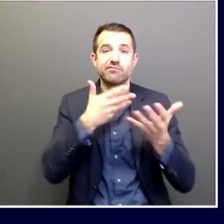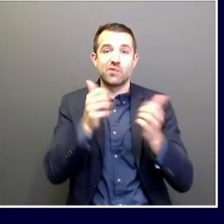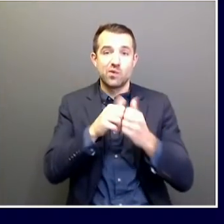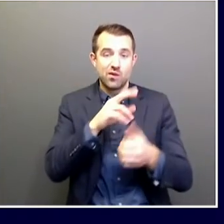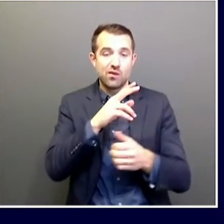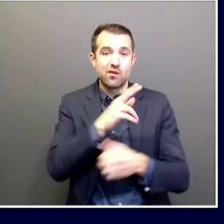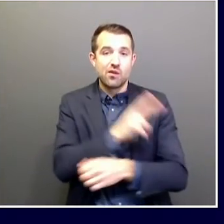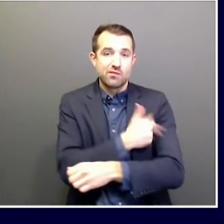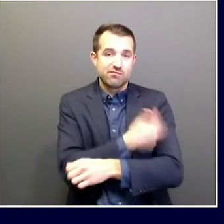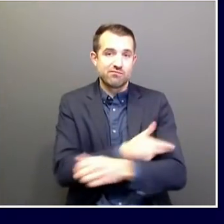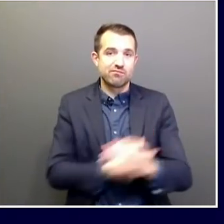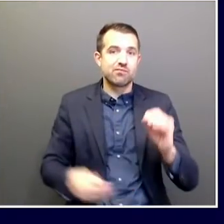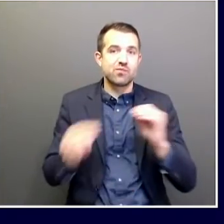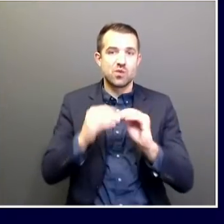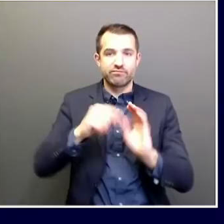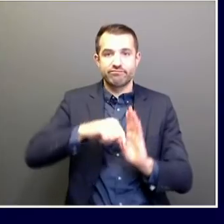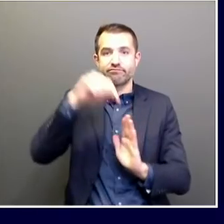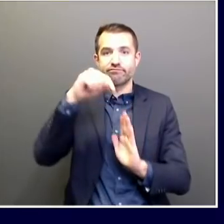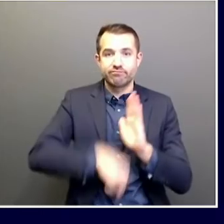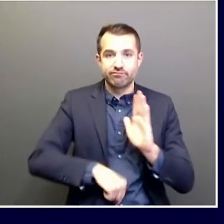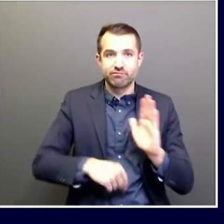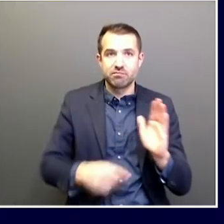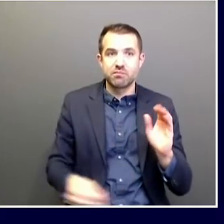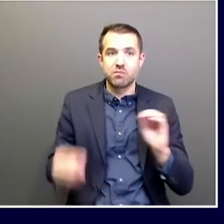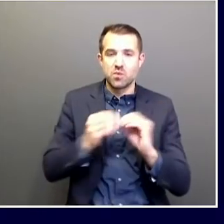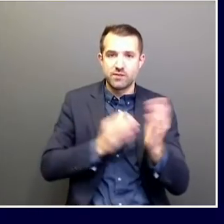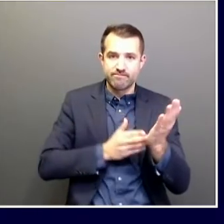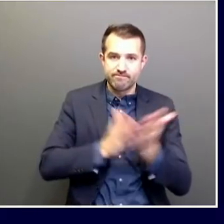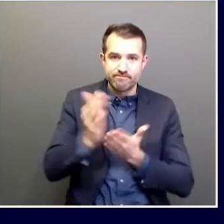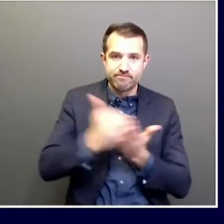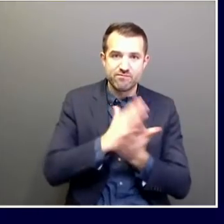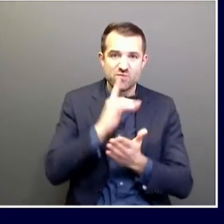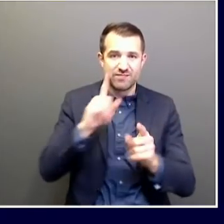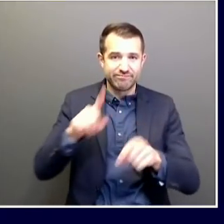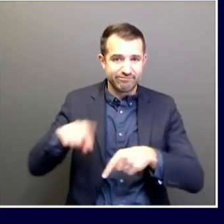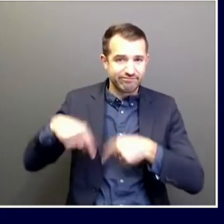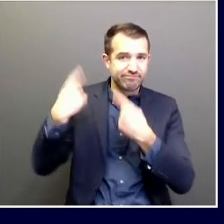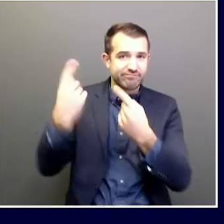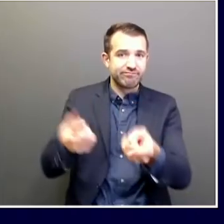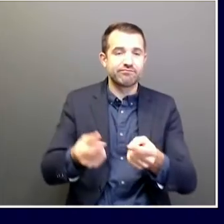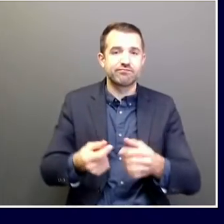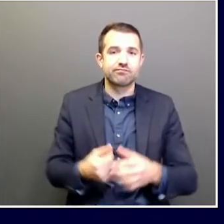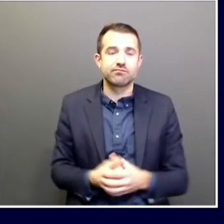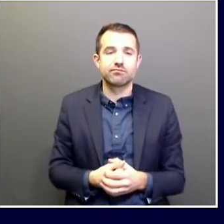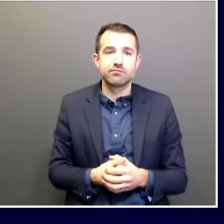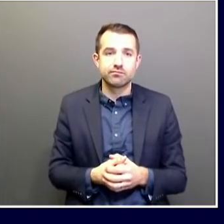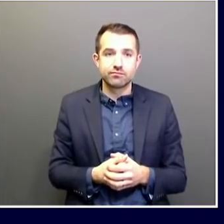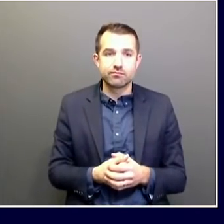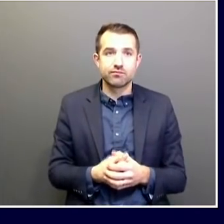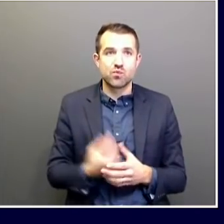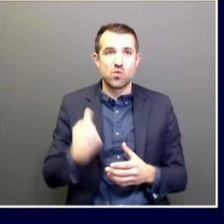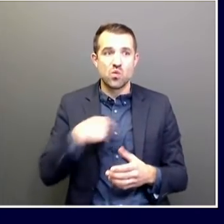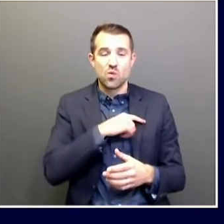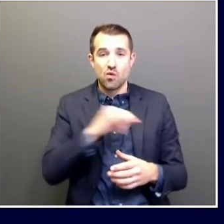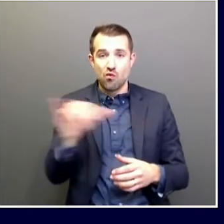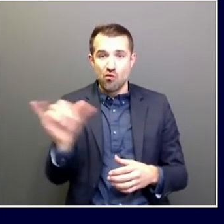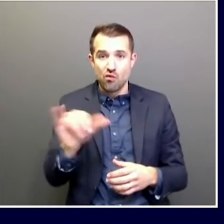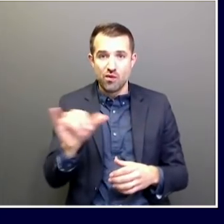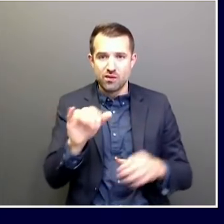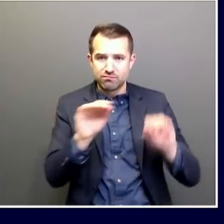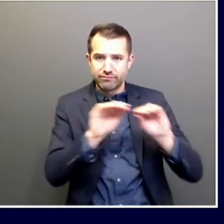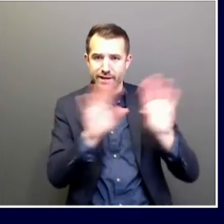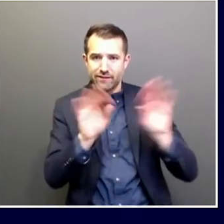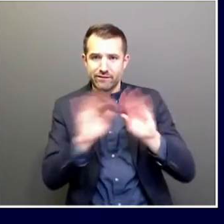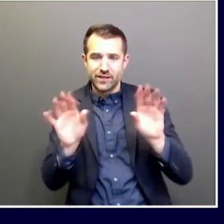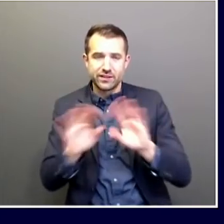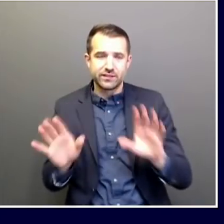system since they're all interconnected. And that does include providing clarity about the ability for a hospital, for